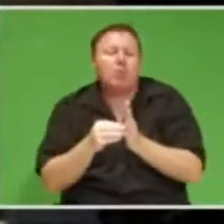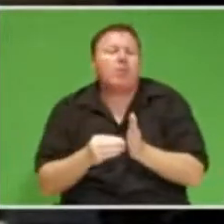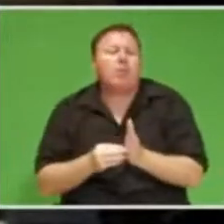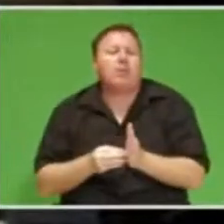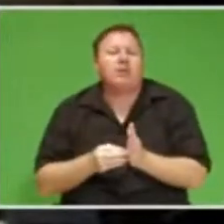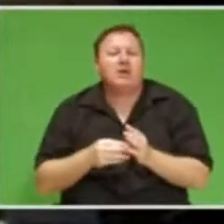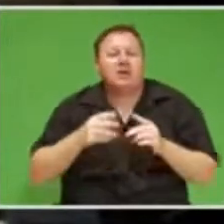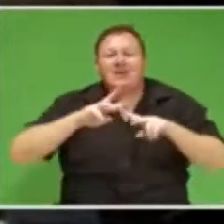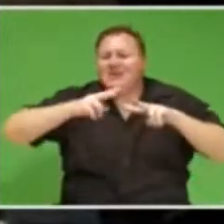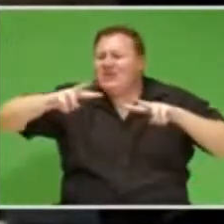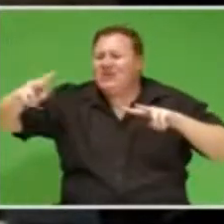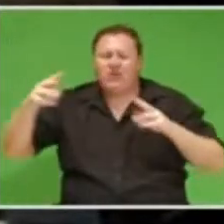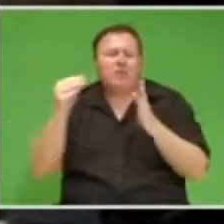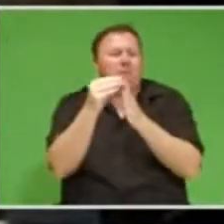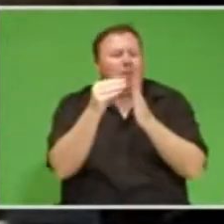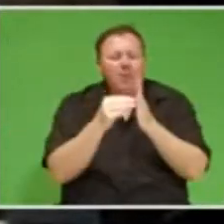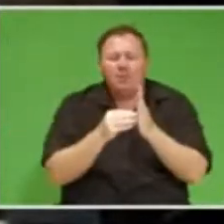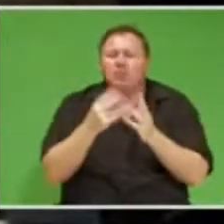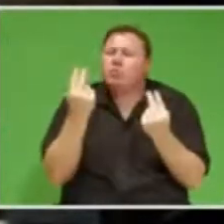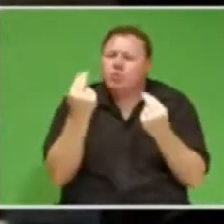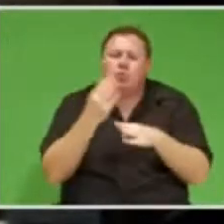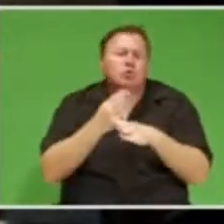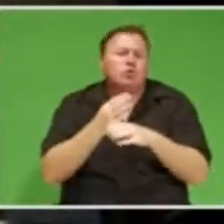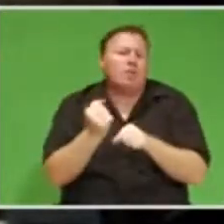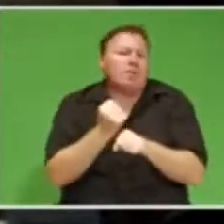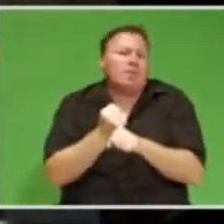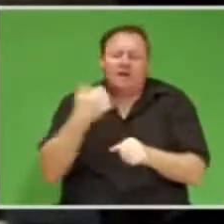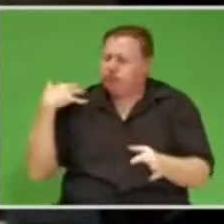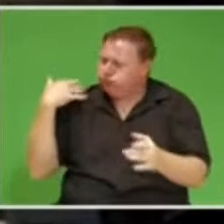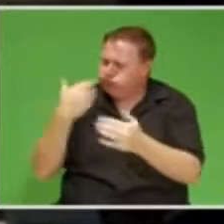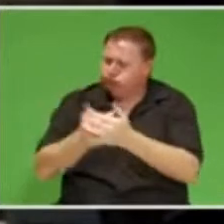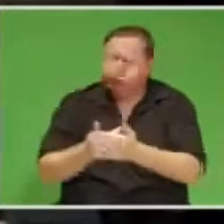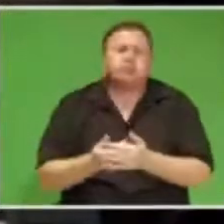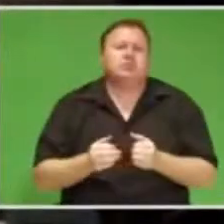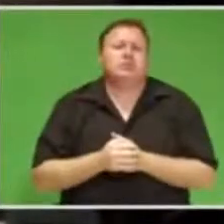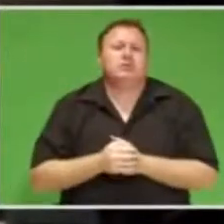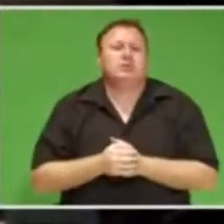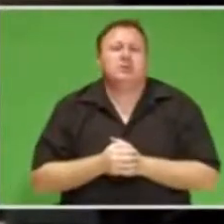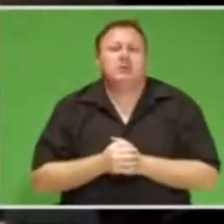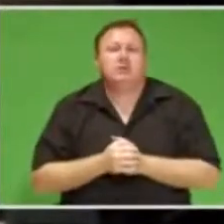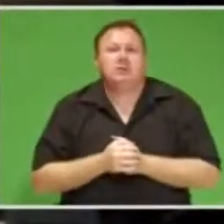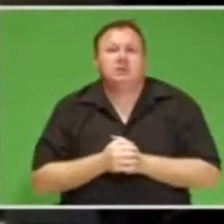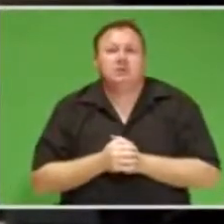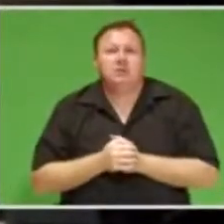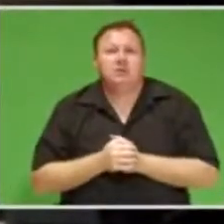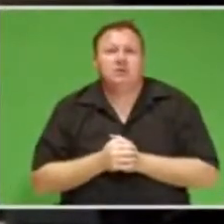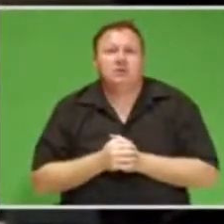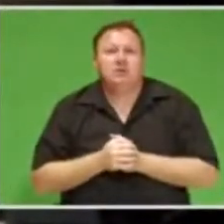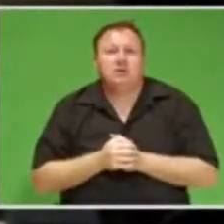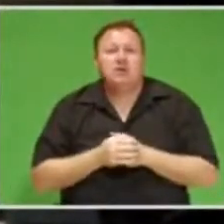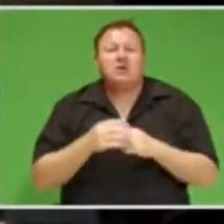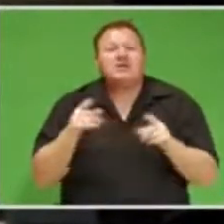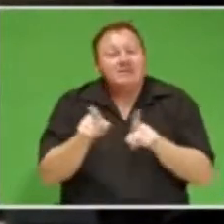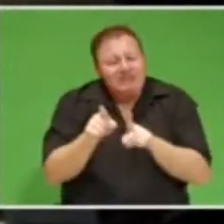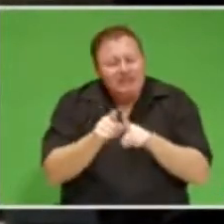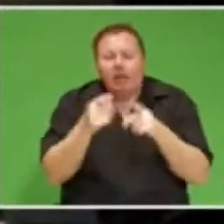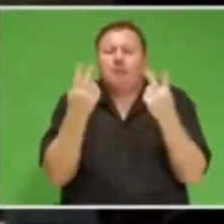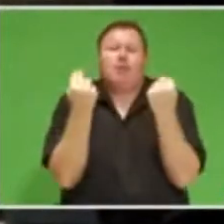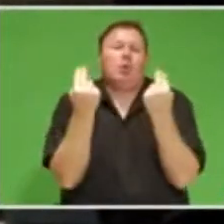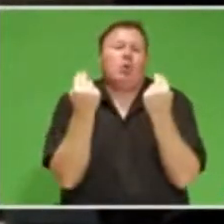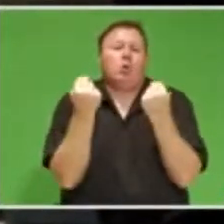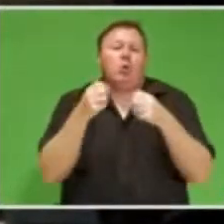investments have resulted in new jobs and new opportunities for small emerging businesses as